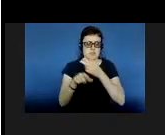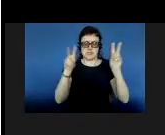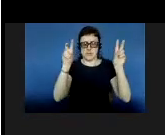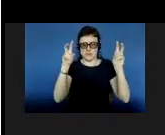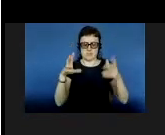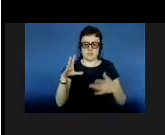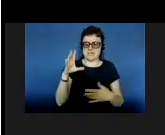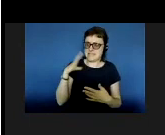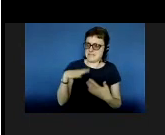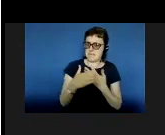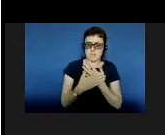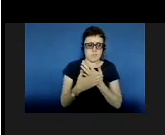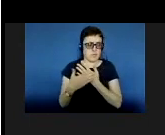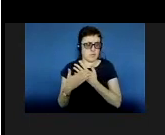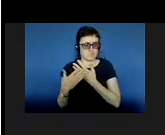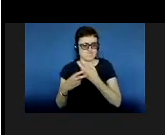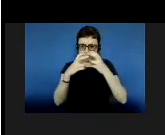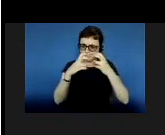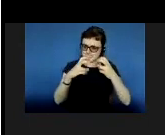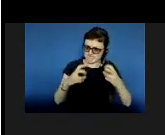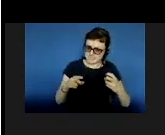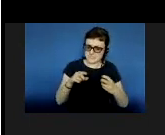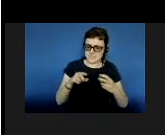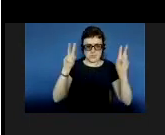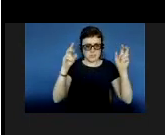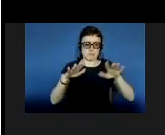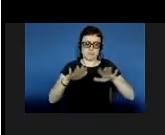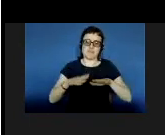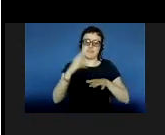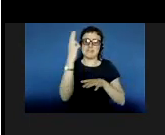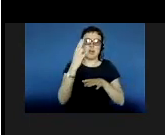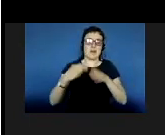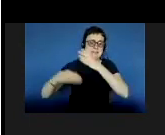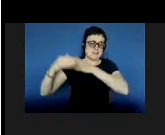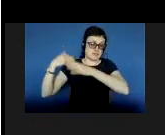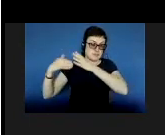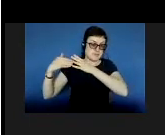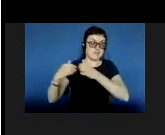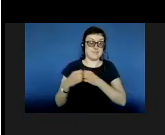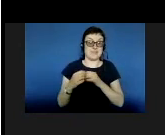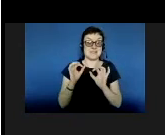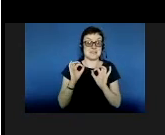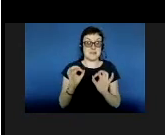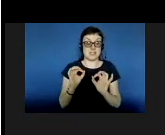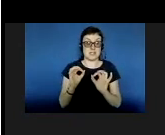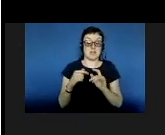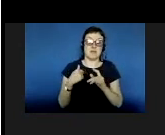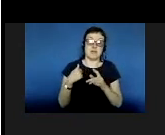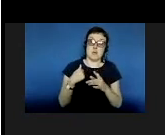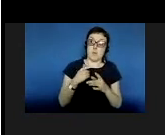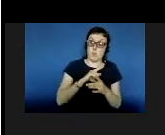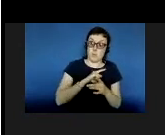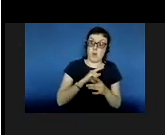for more exploration into this area of British art history. And in particular, it raised the importance of involving